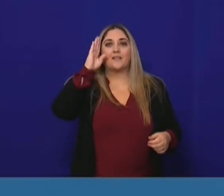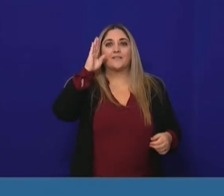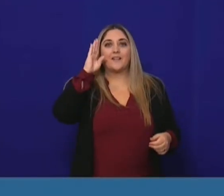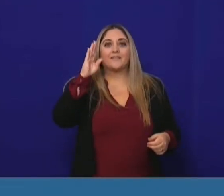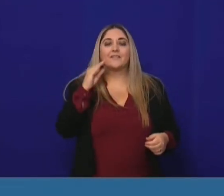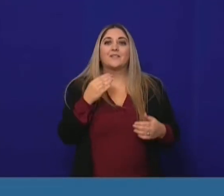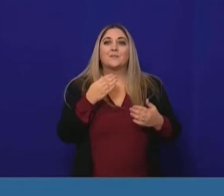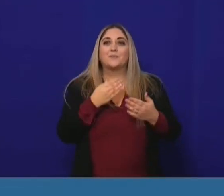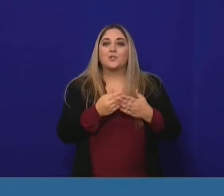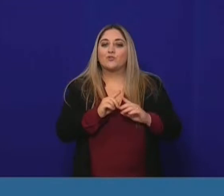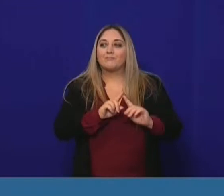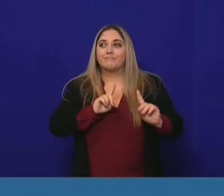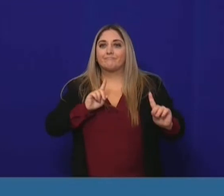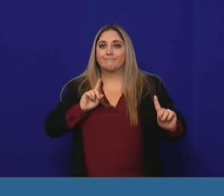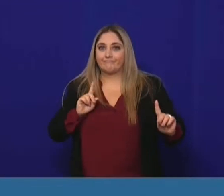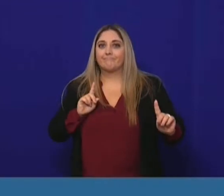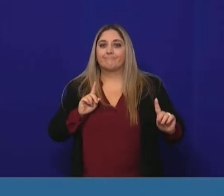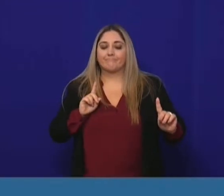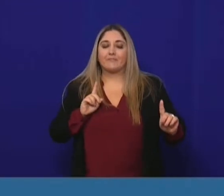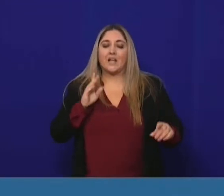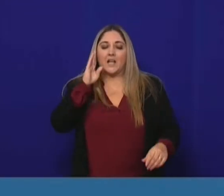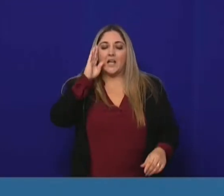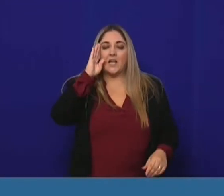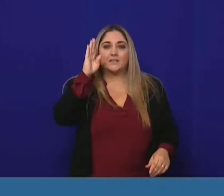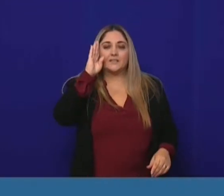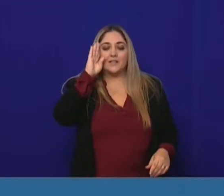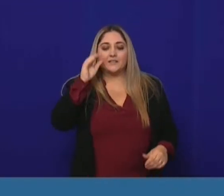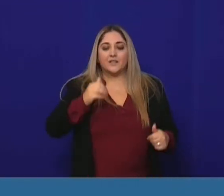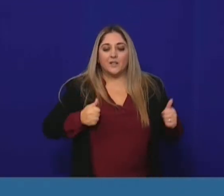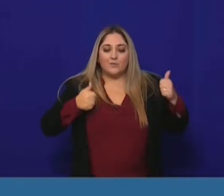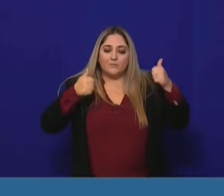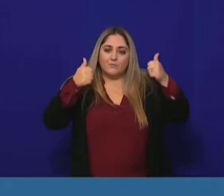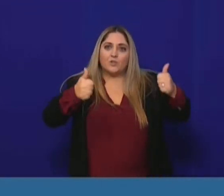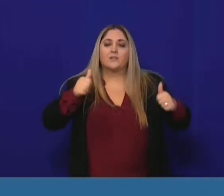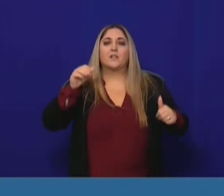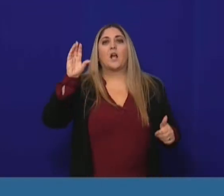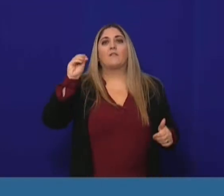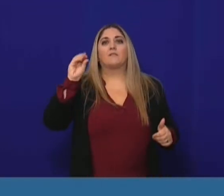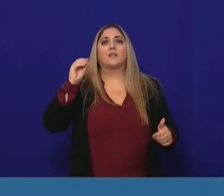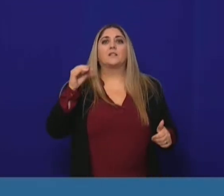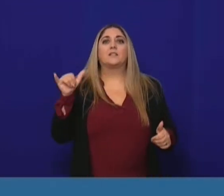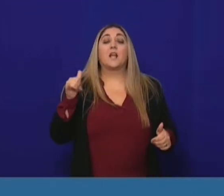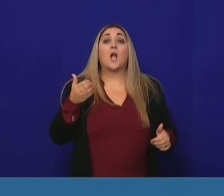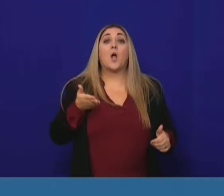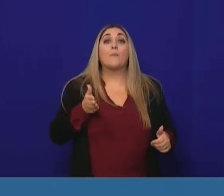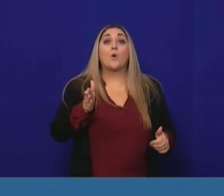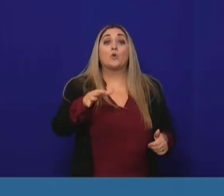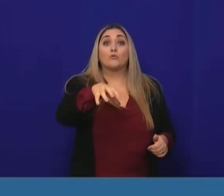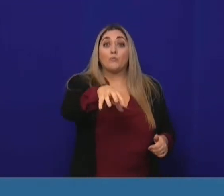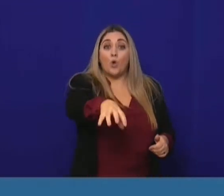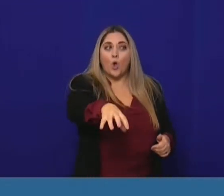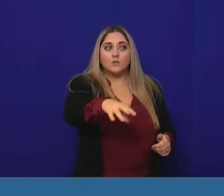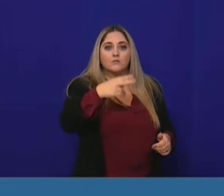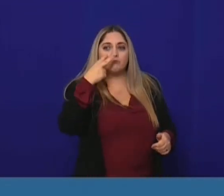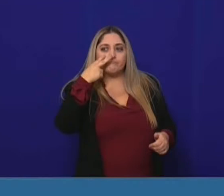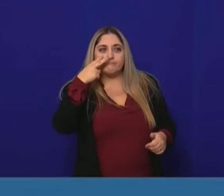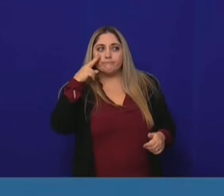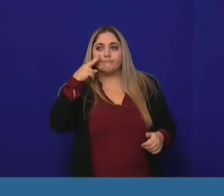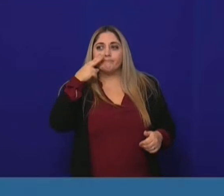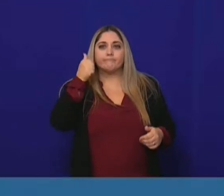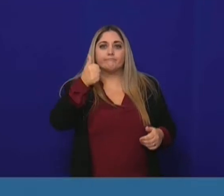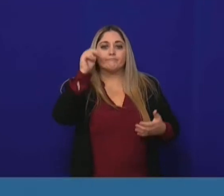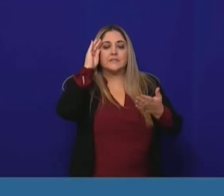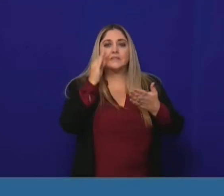ta' mitigazzjoni. Importanti ħafna li anke kana ħammur f'postijiet naraw li dak il-post ikun qiegħed isegwi